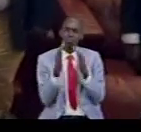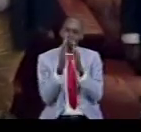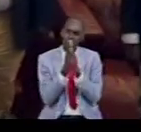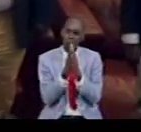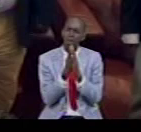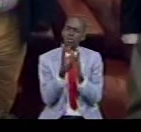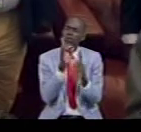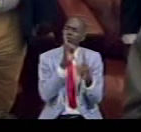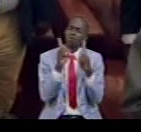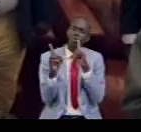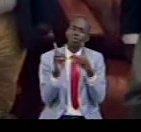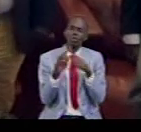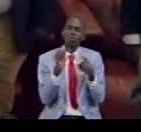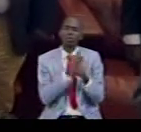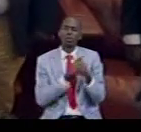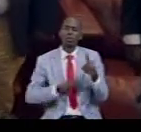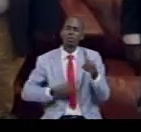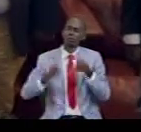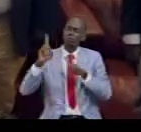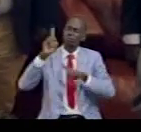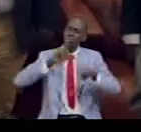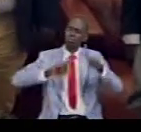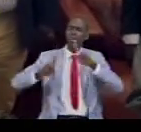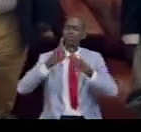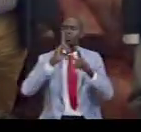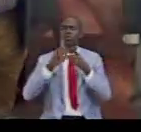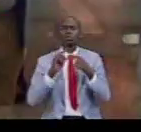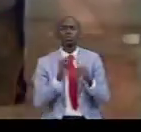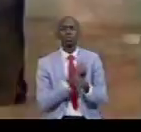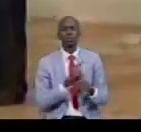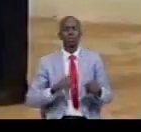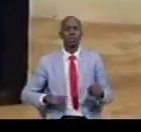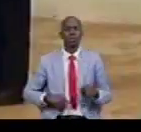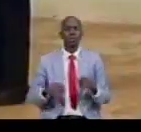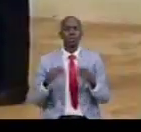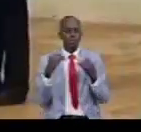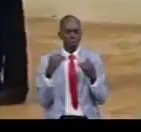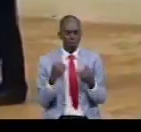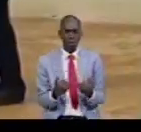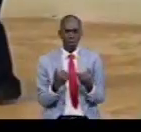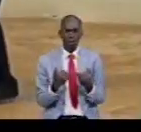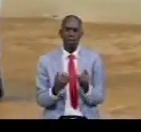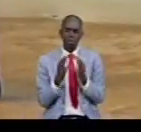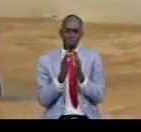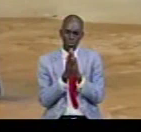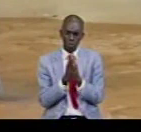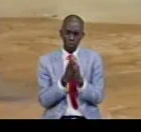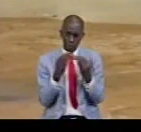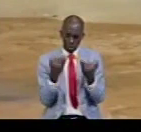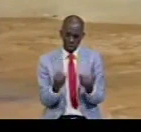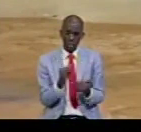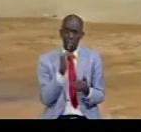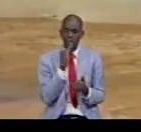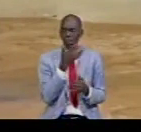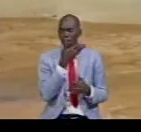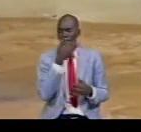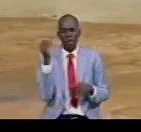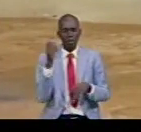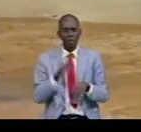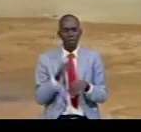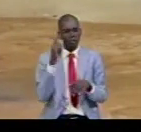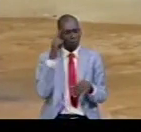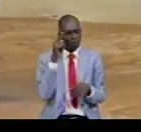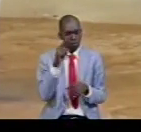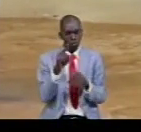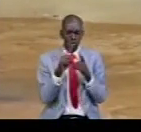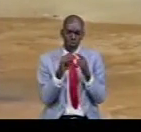is listening. He's listening. Church, open your mouth. Open your mouth. This is the moment. Pray in the word. Pray in the word. I